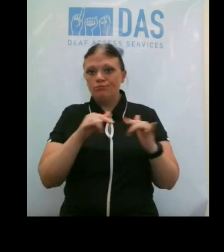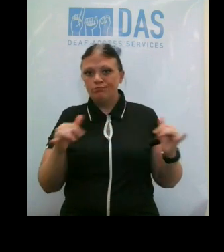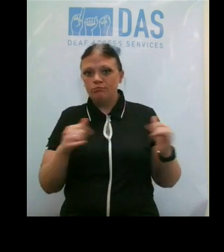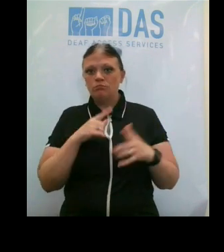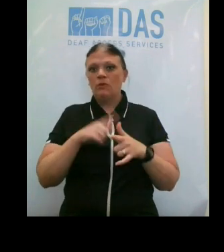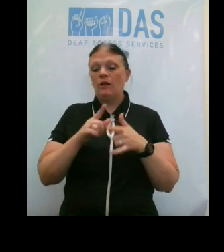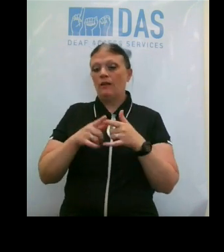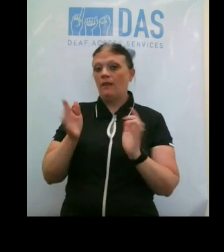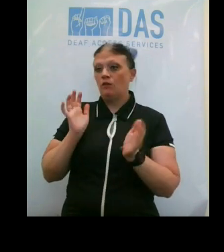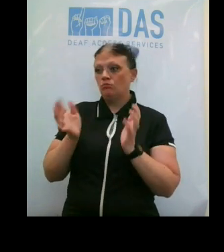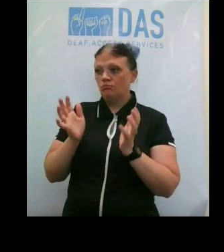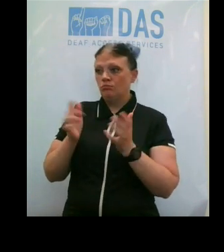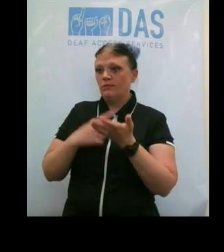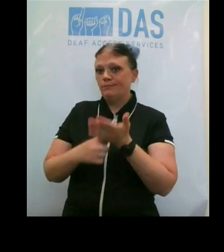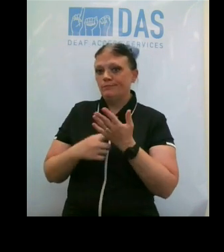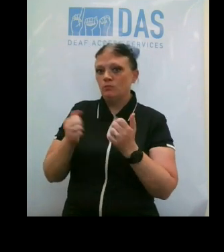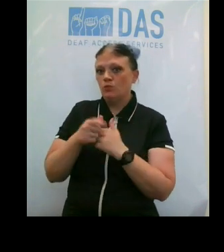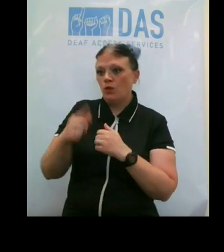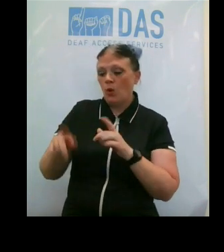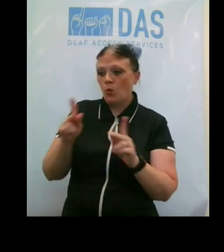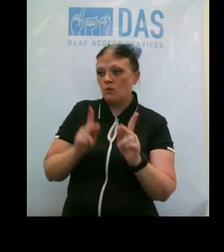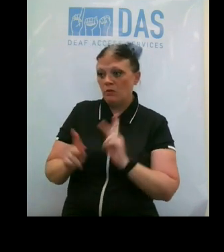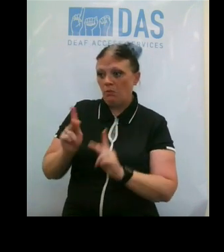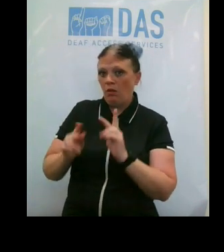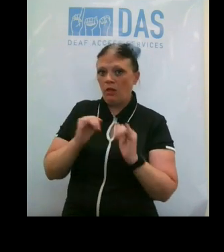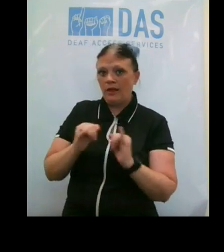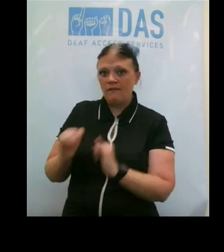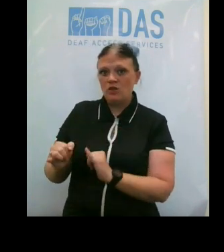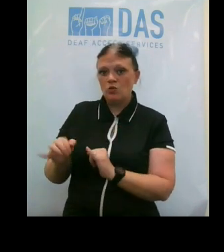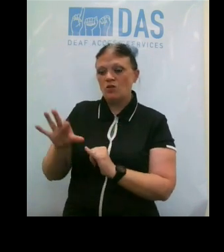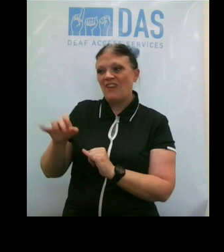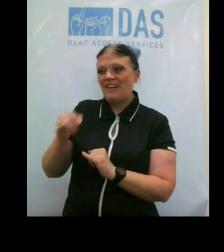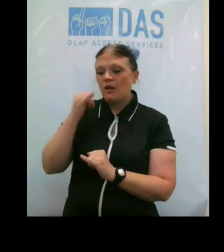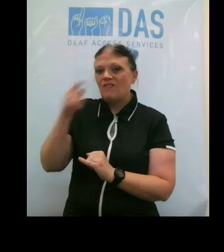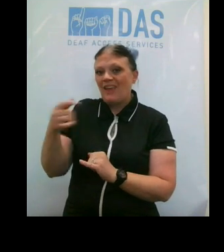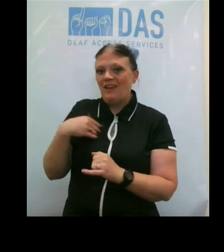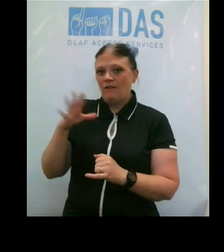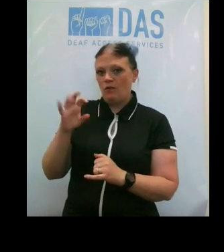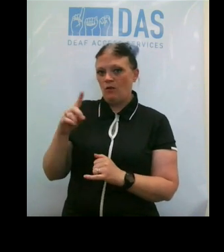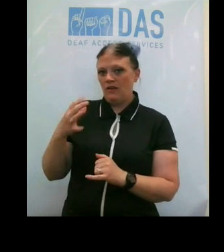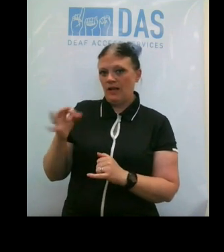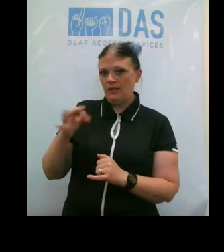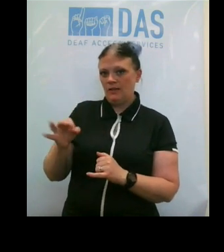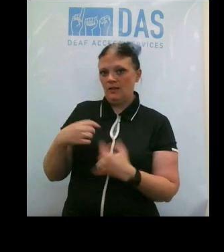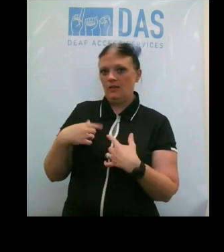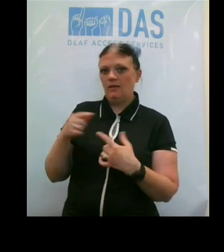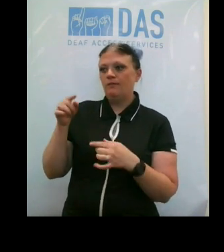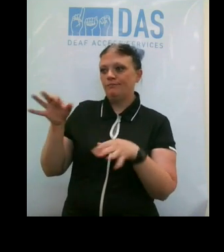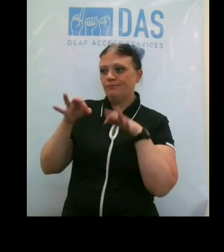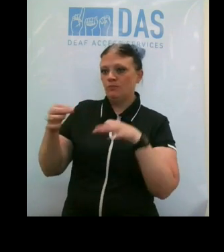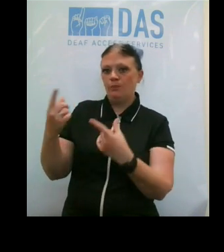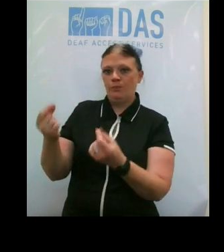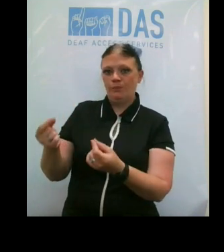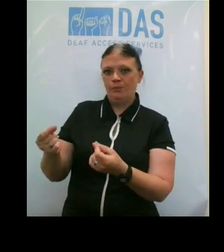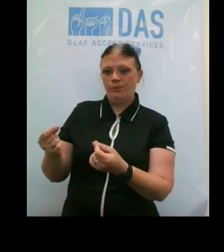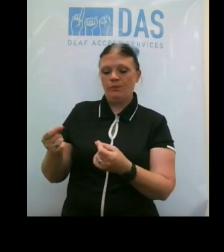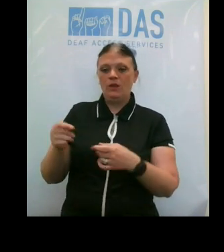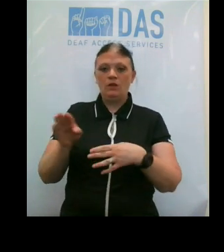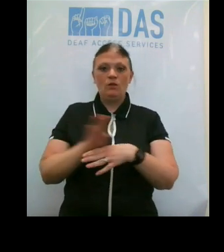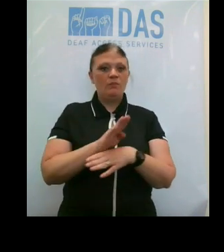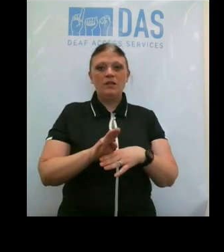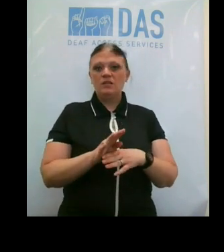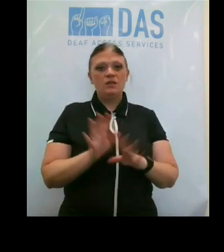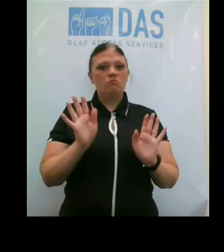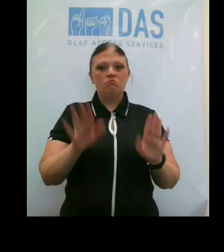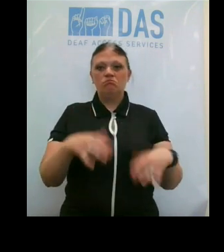to those individuals to determine whether or not they have COVID-19 and what they need to do to monitor their symptoms. So the businesses, you don't need to